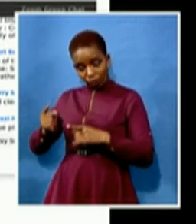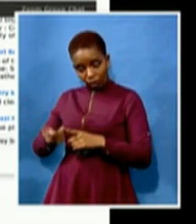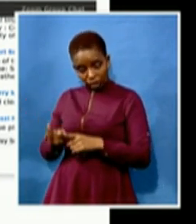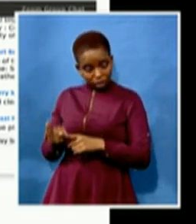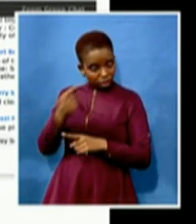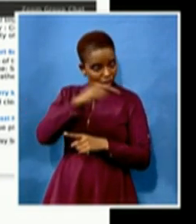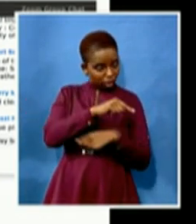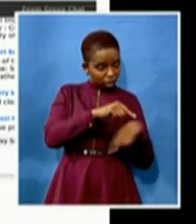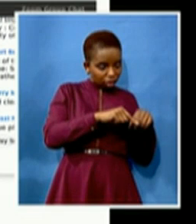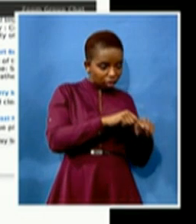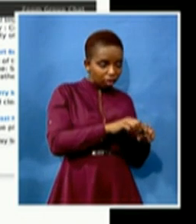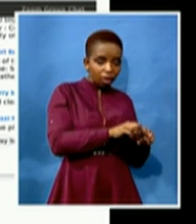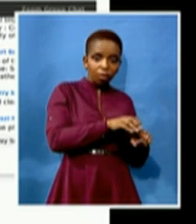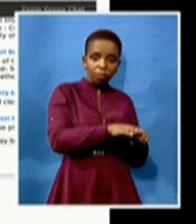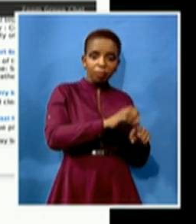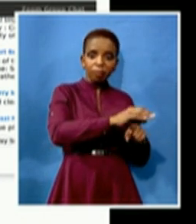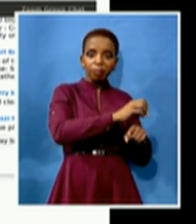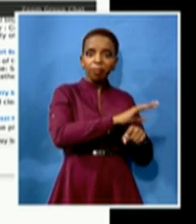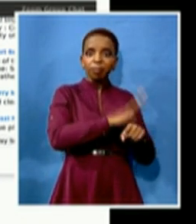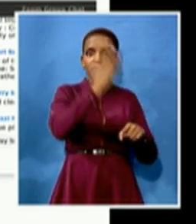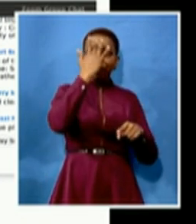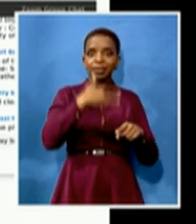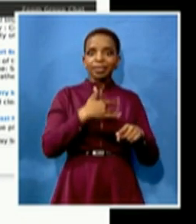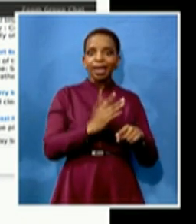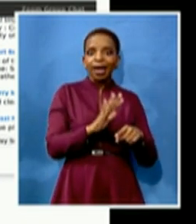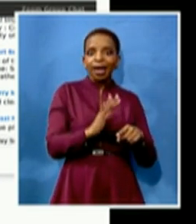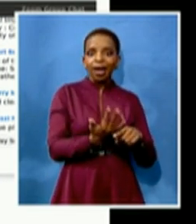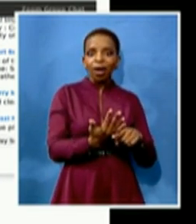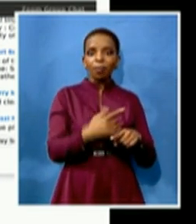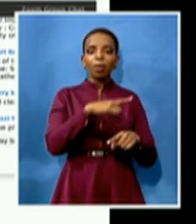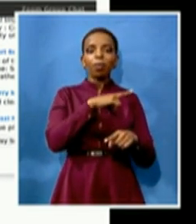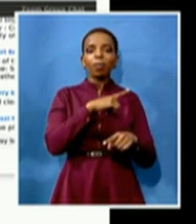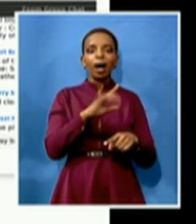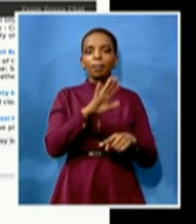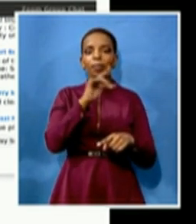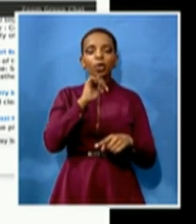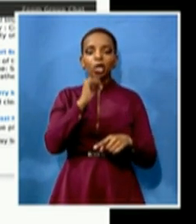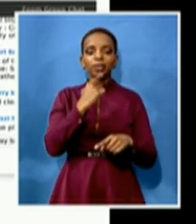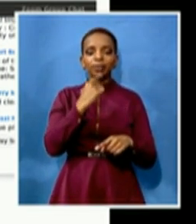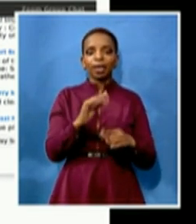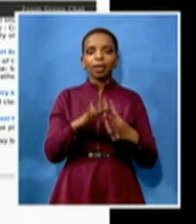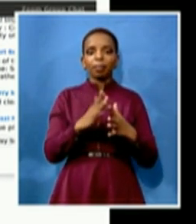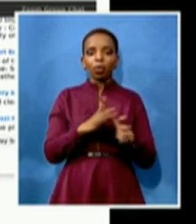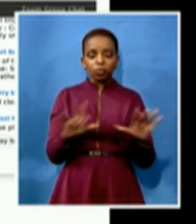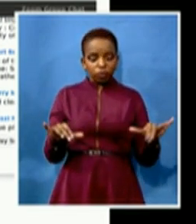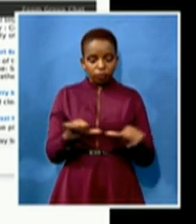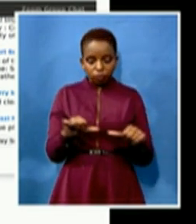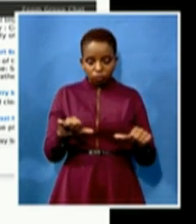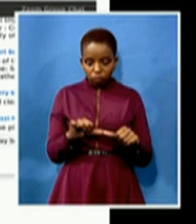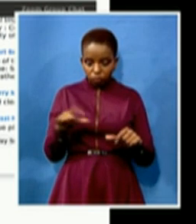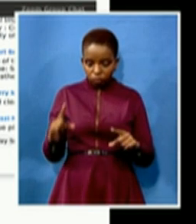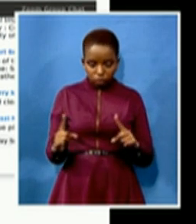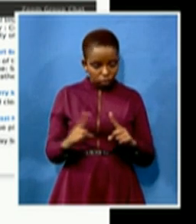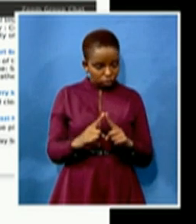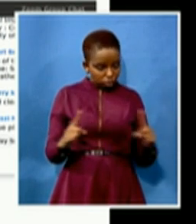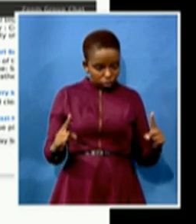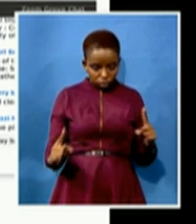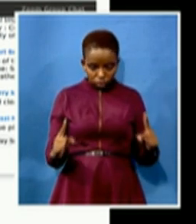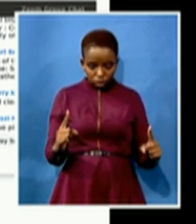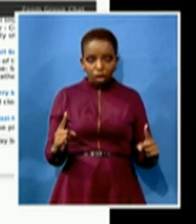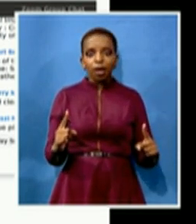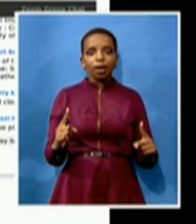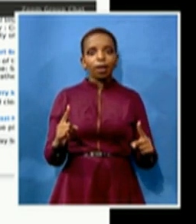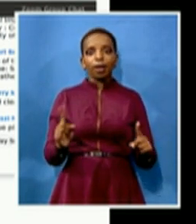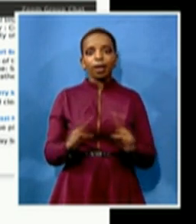a measure of distance, but what we're using is aggregated mobility data. And I'll give you an example of that,